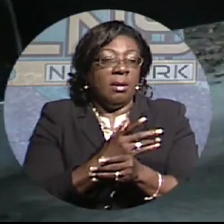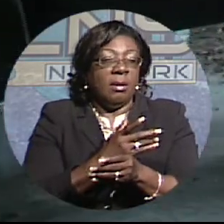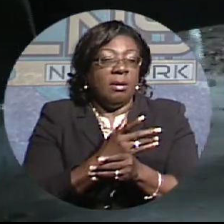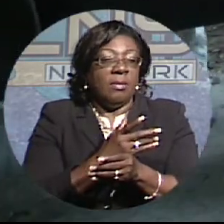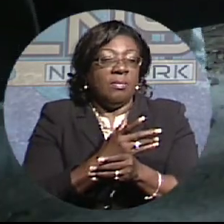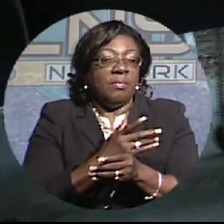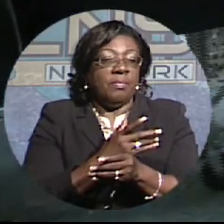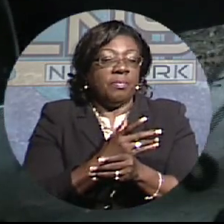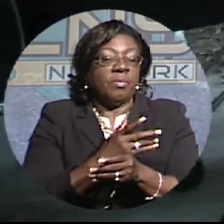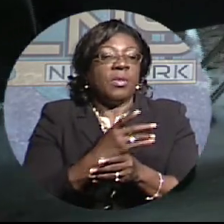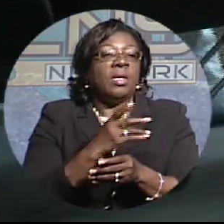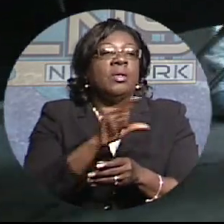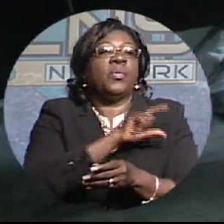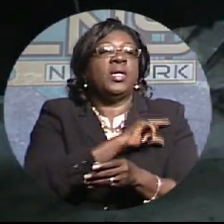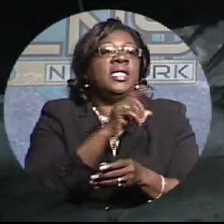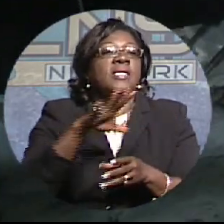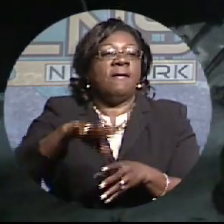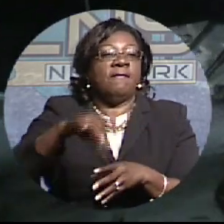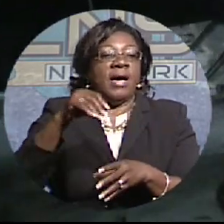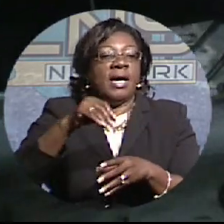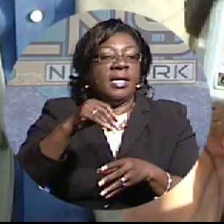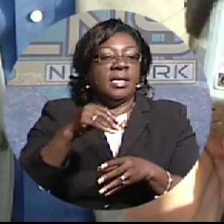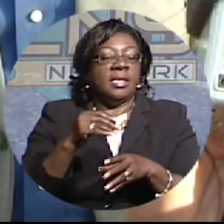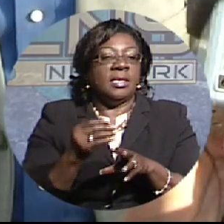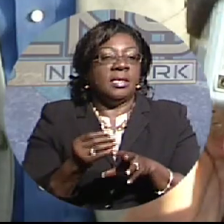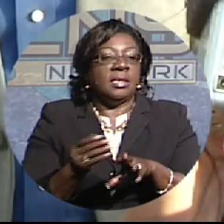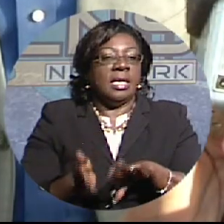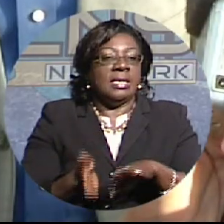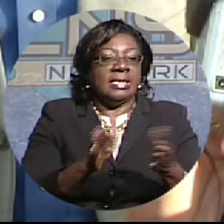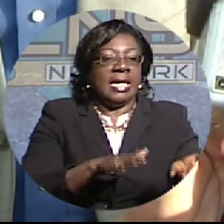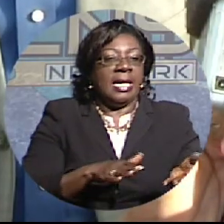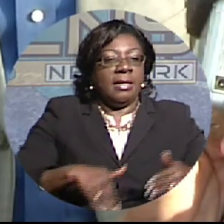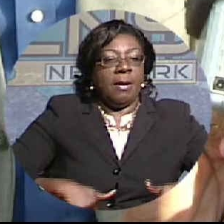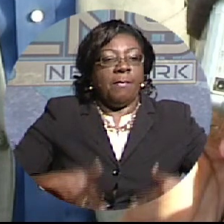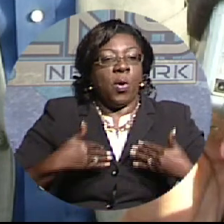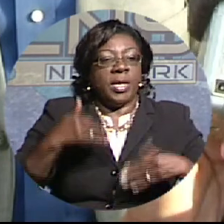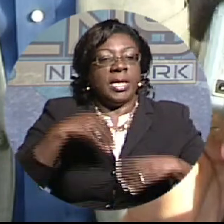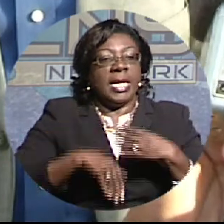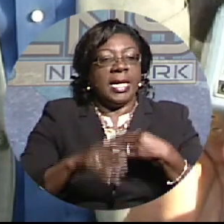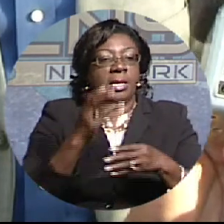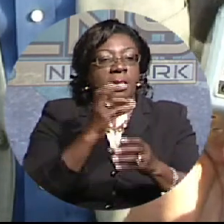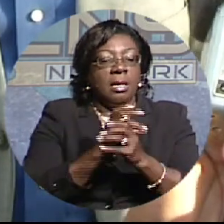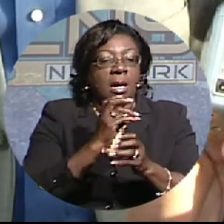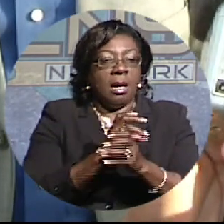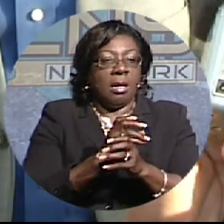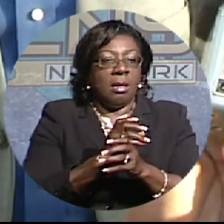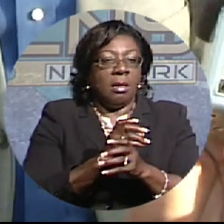the vehicle, officers discovered the badly burnt body of what